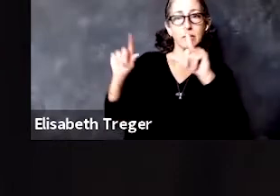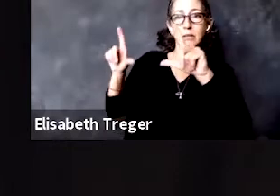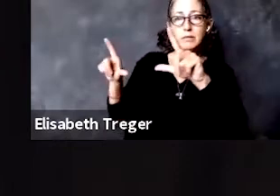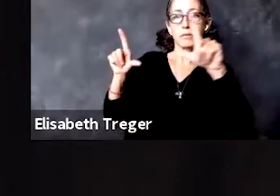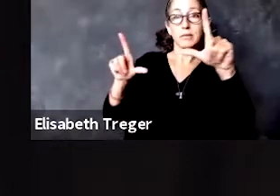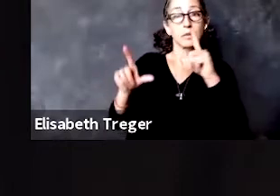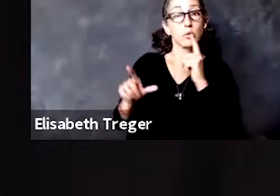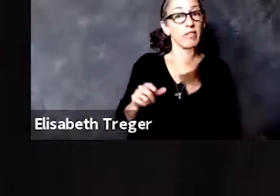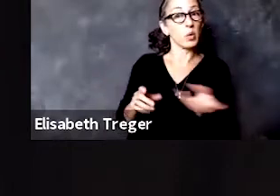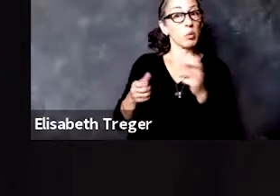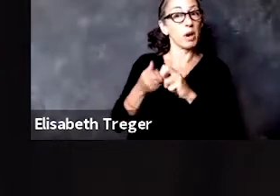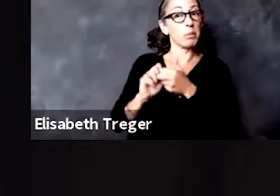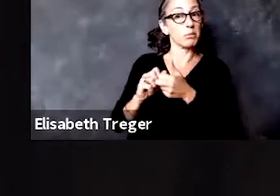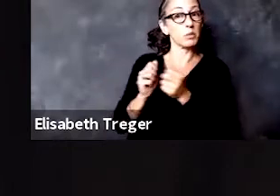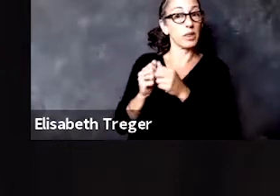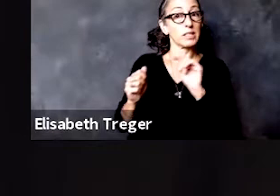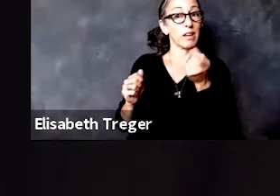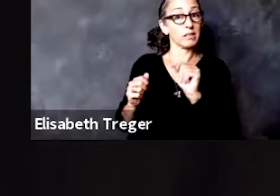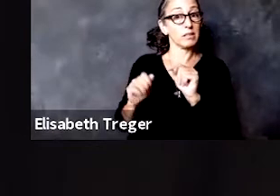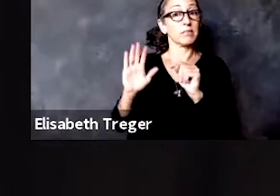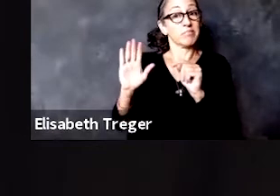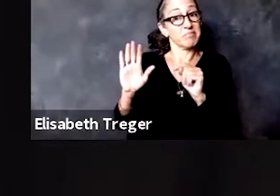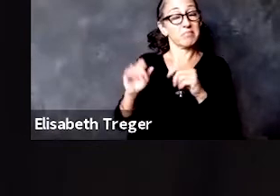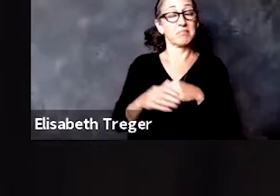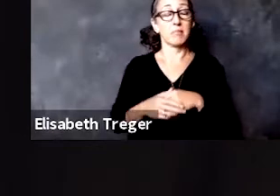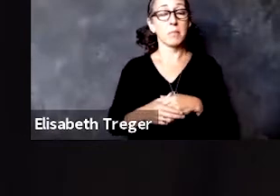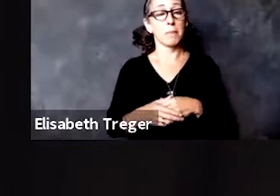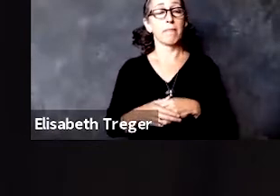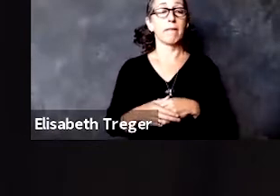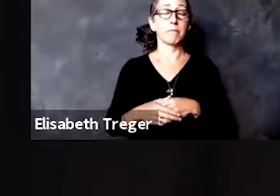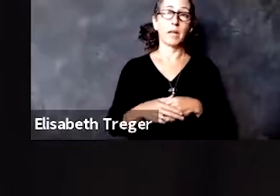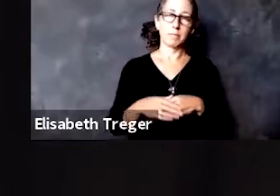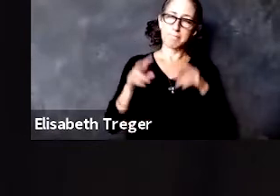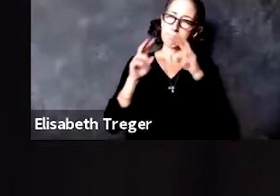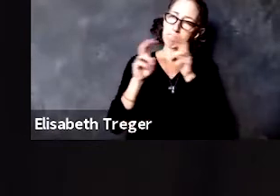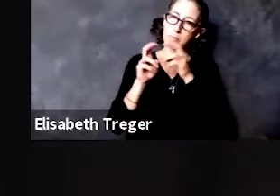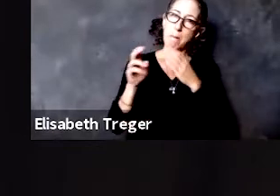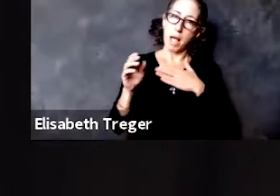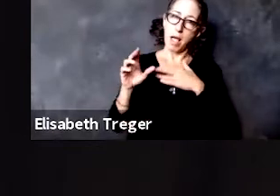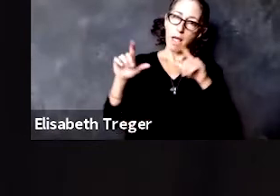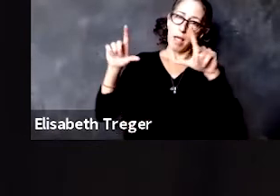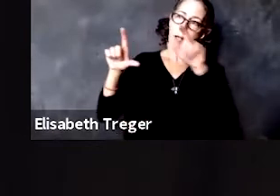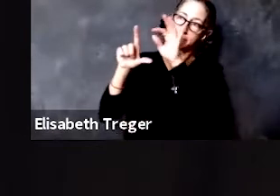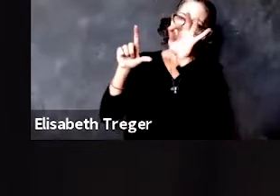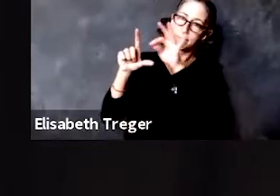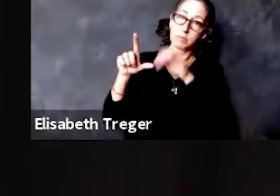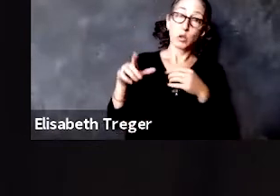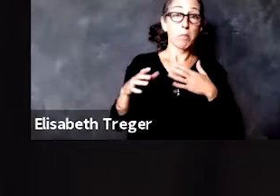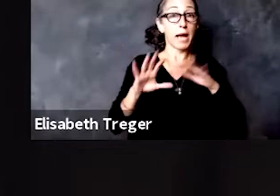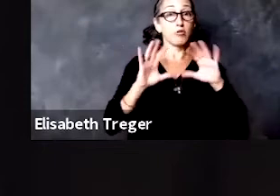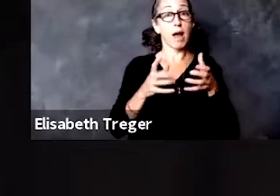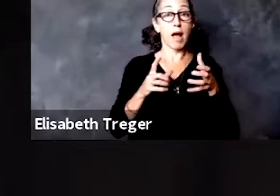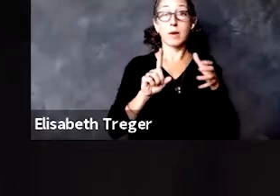with the texts of this particular exhibition, and the crowd followed me around, and the